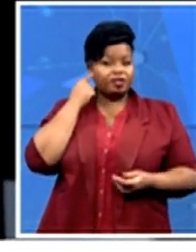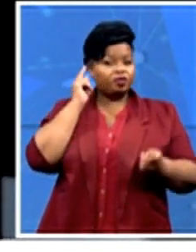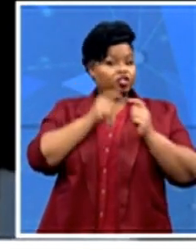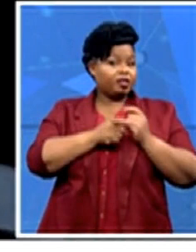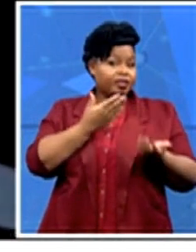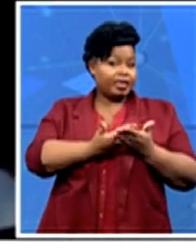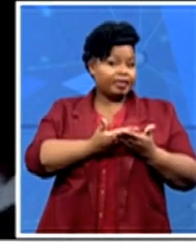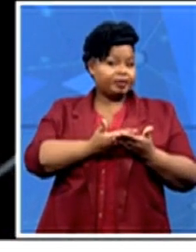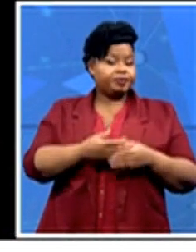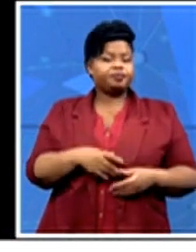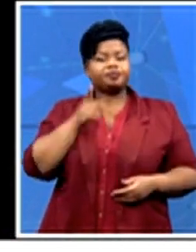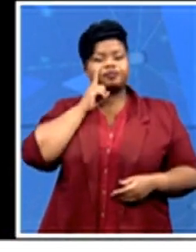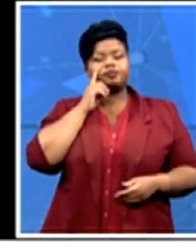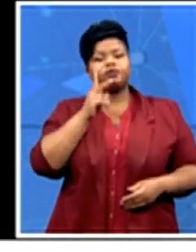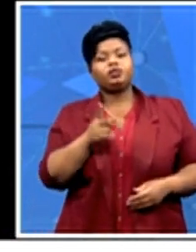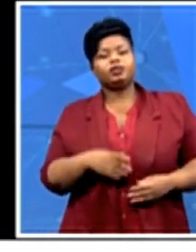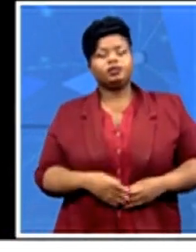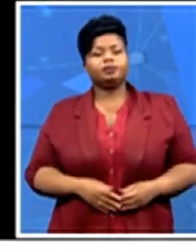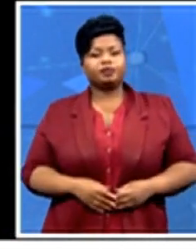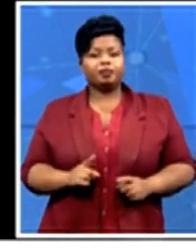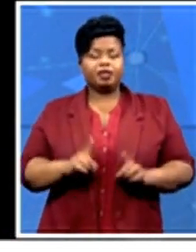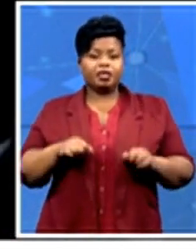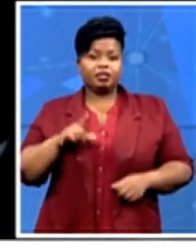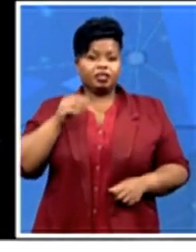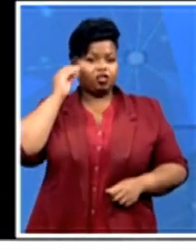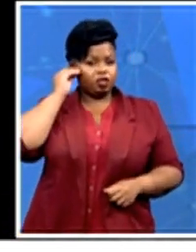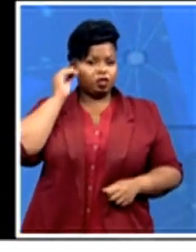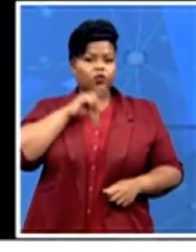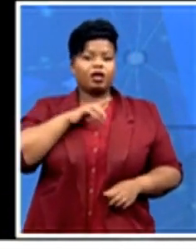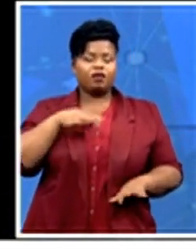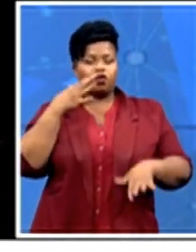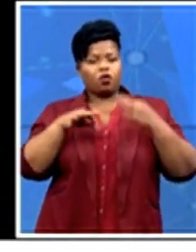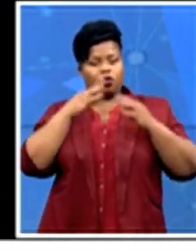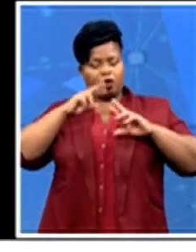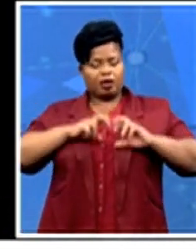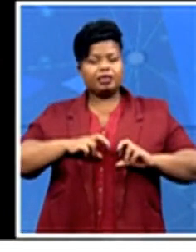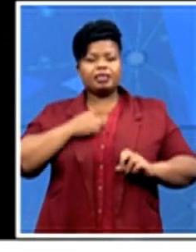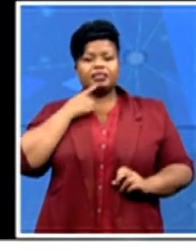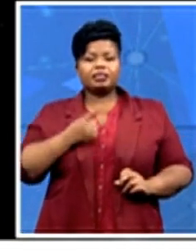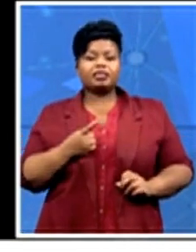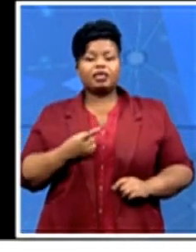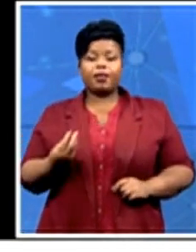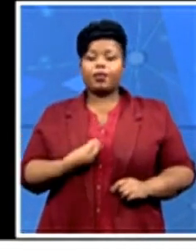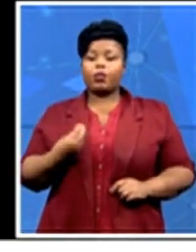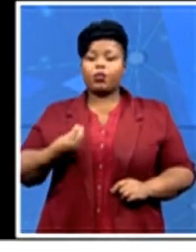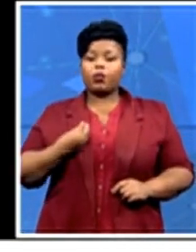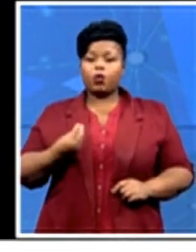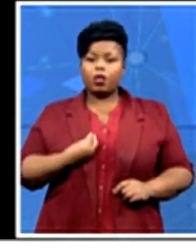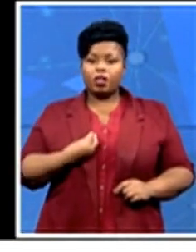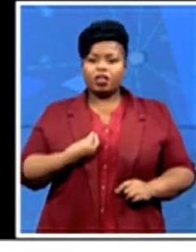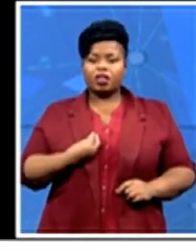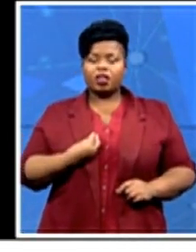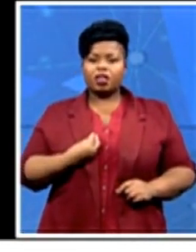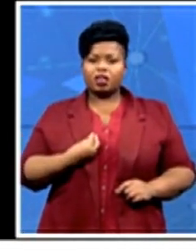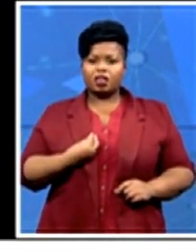In fact, interestingly, a survey has found that younger people are less likely to be accepting of